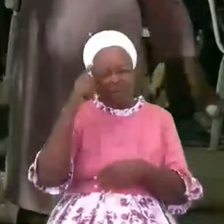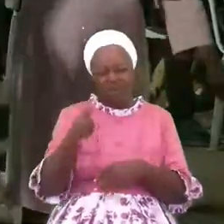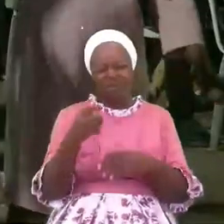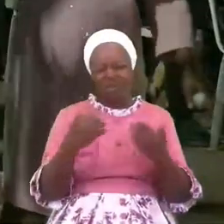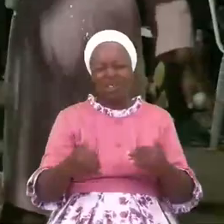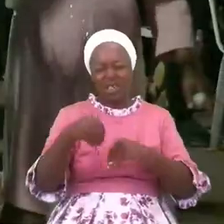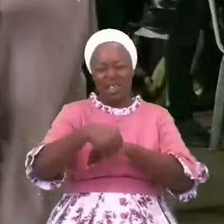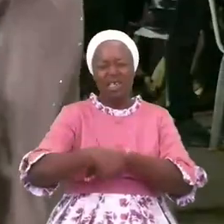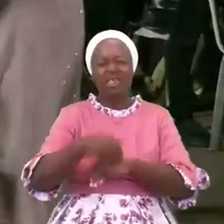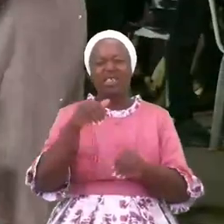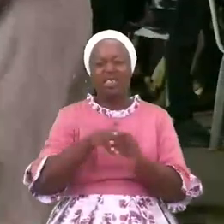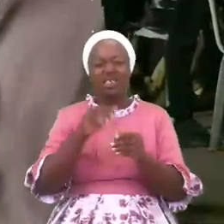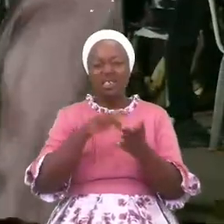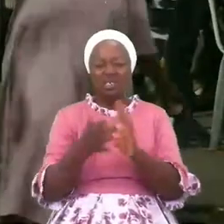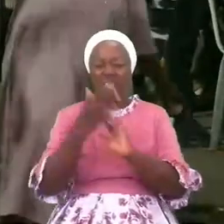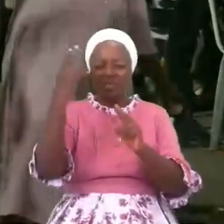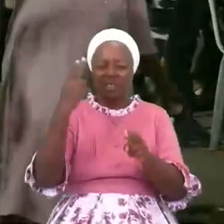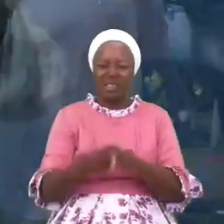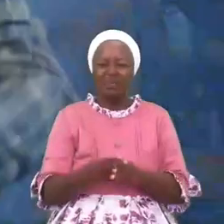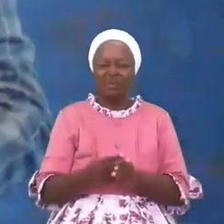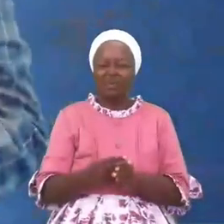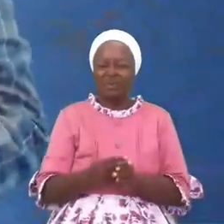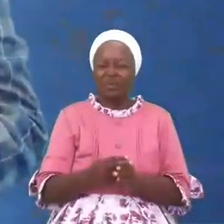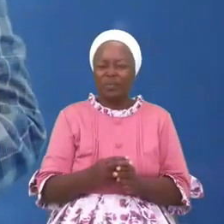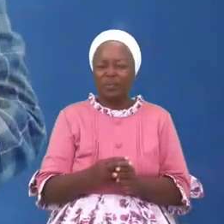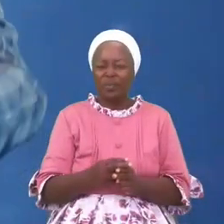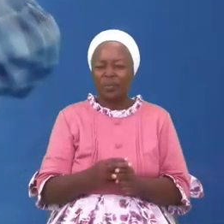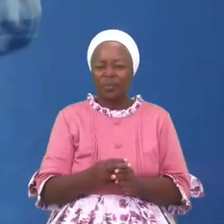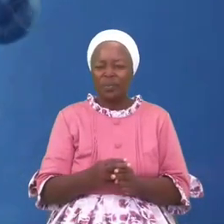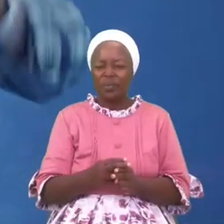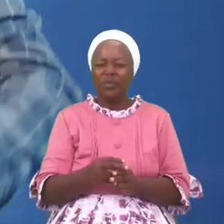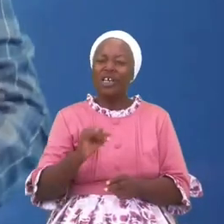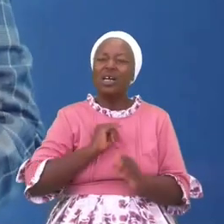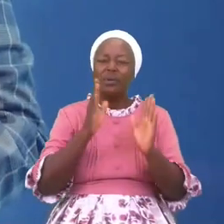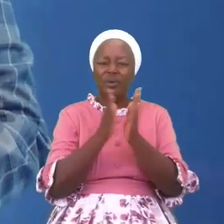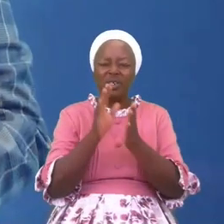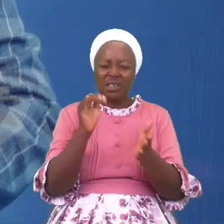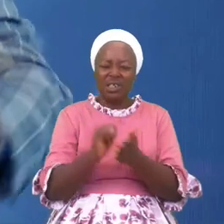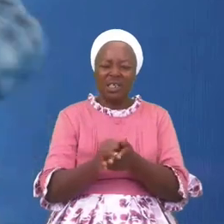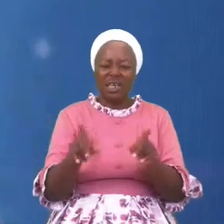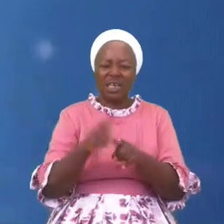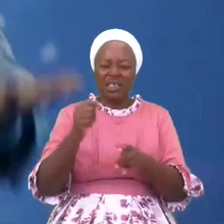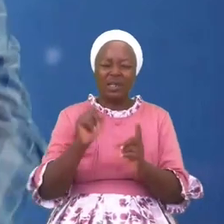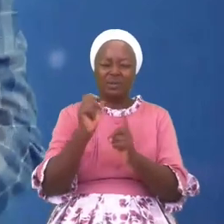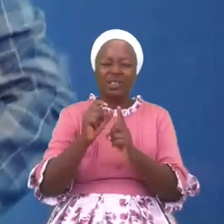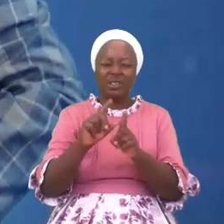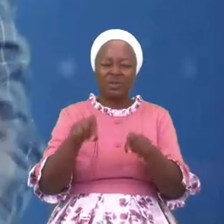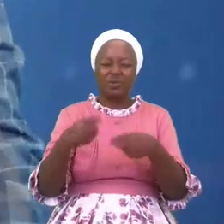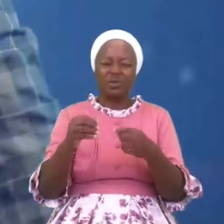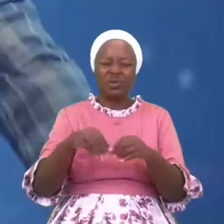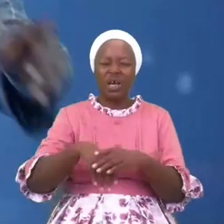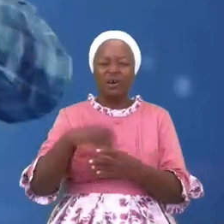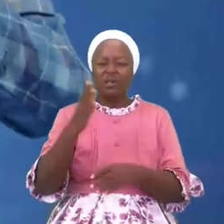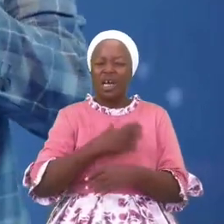name. I pray that as the message goes on, as the prophecy goes on, as the promises